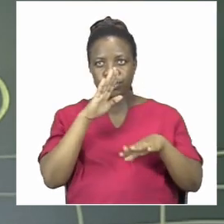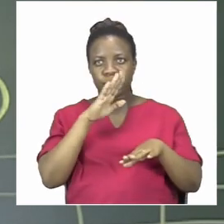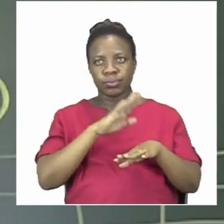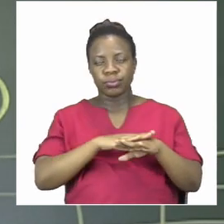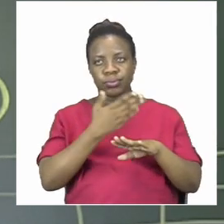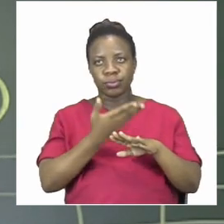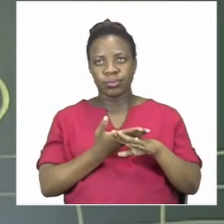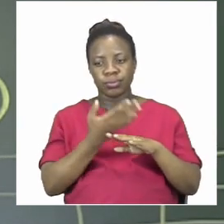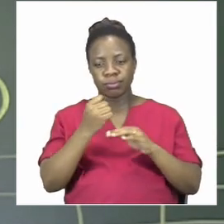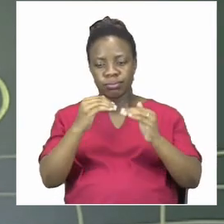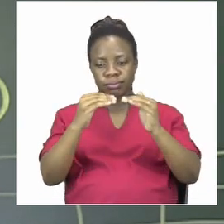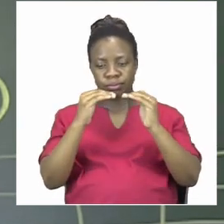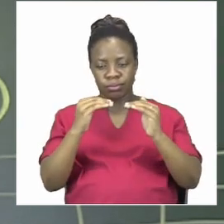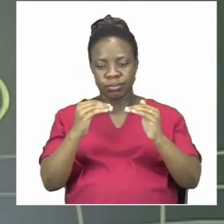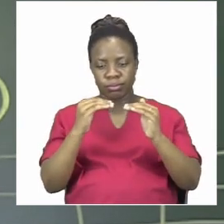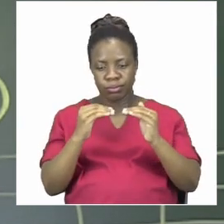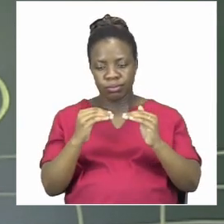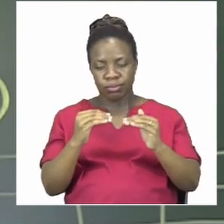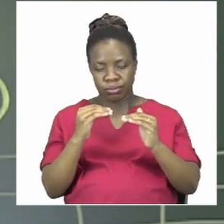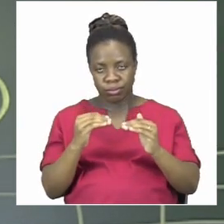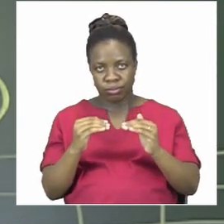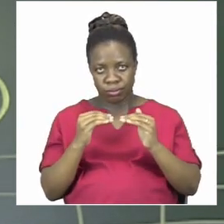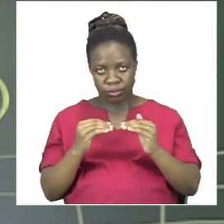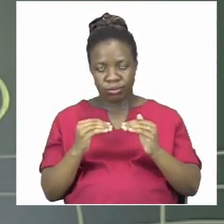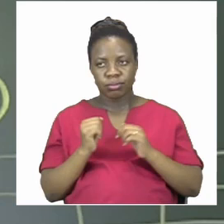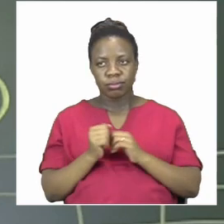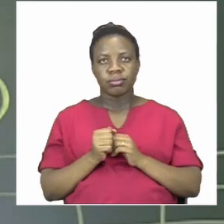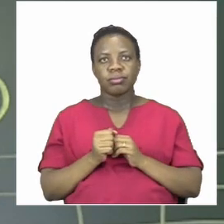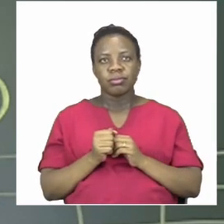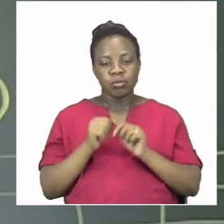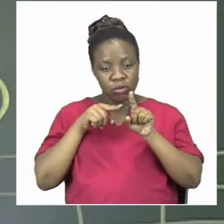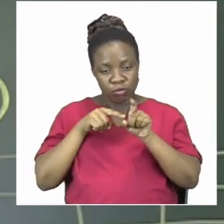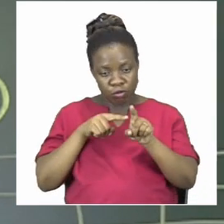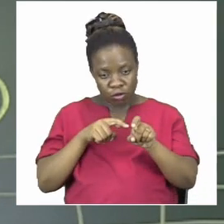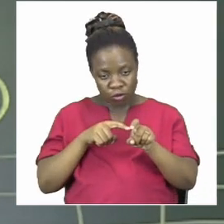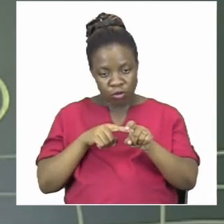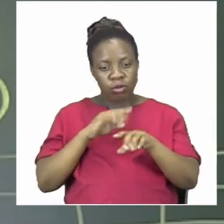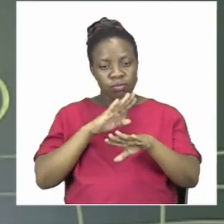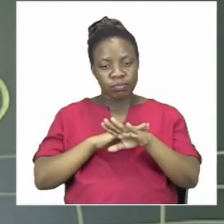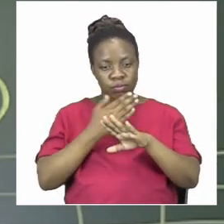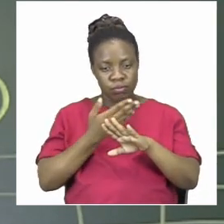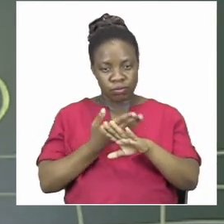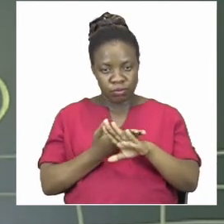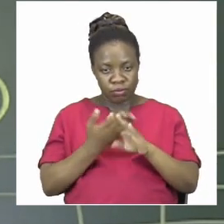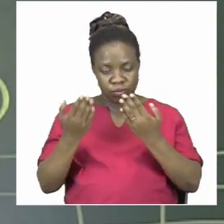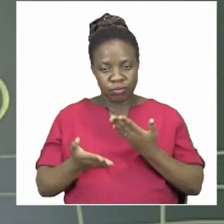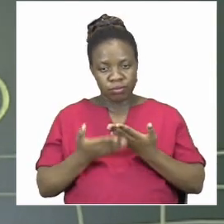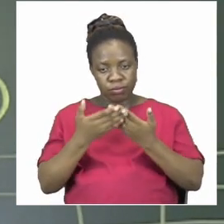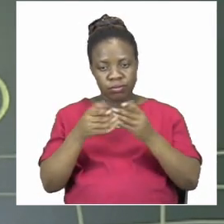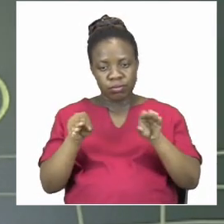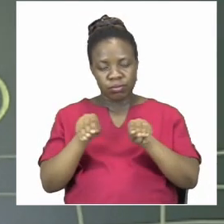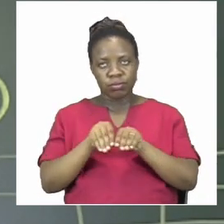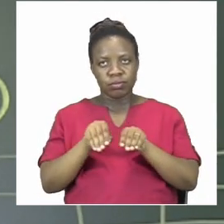So all you have to do is go back and work through the example, and that will help you to finish all the other sums.